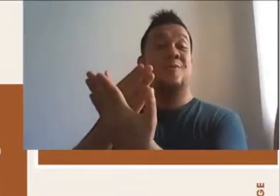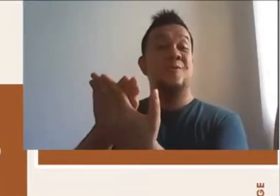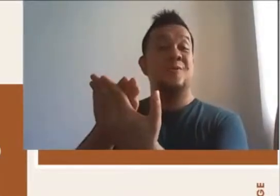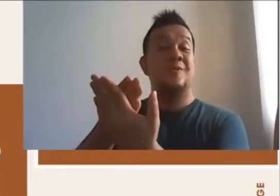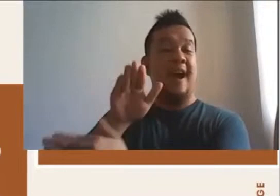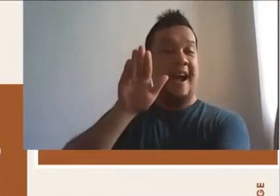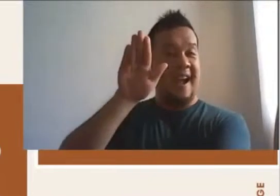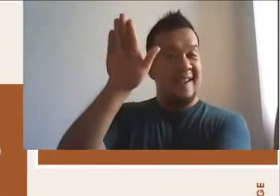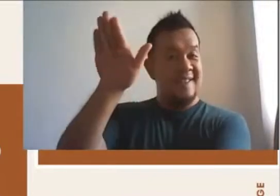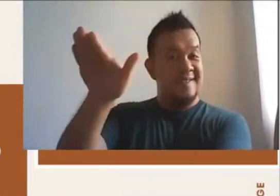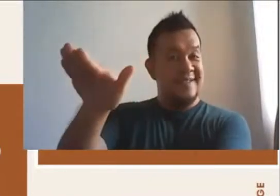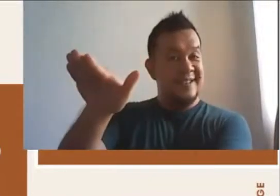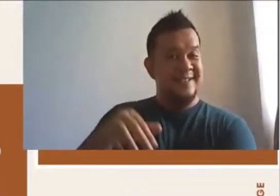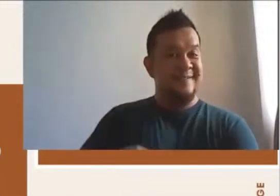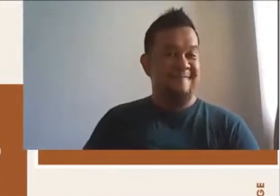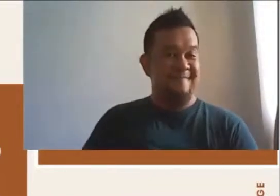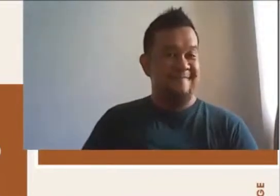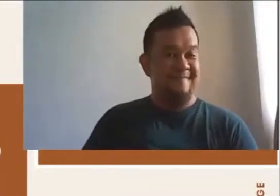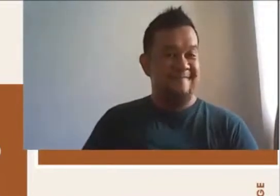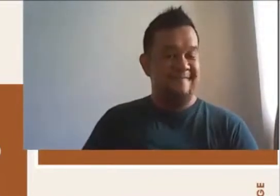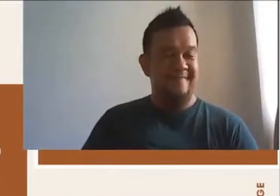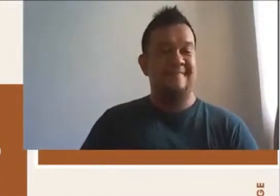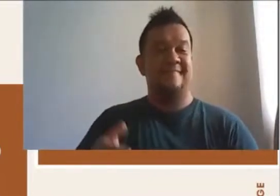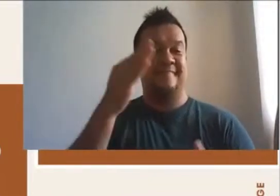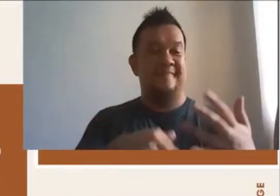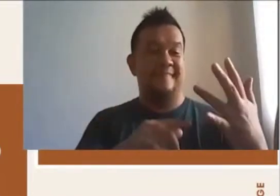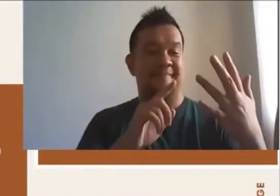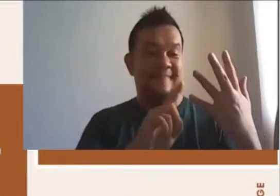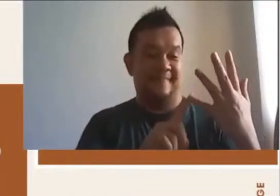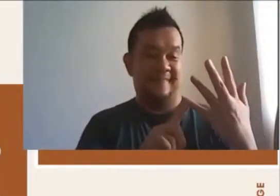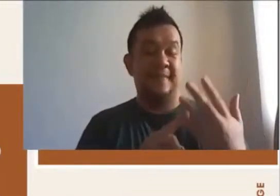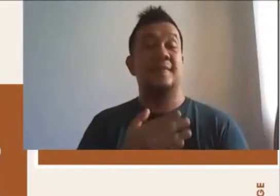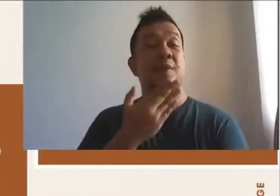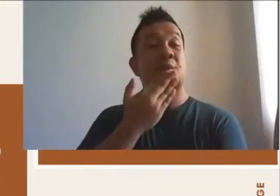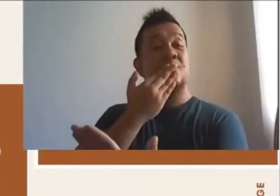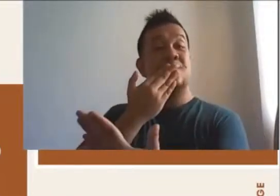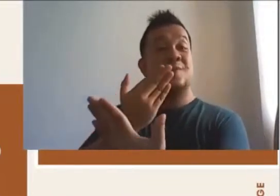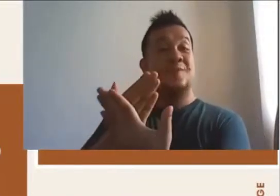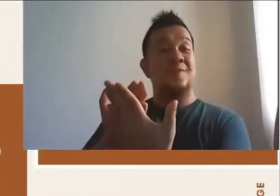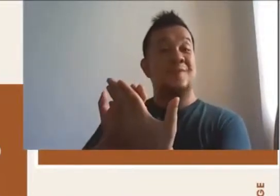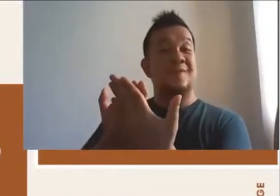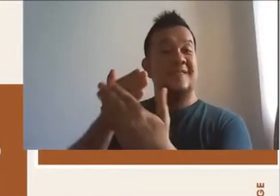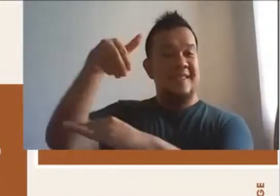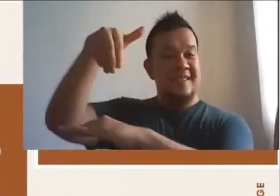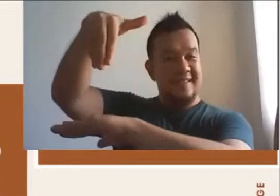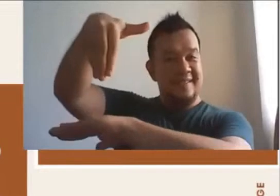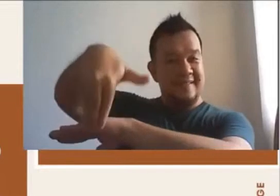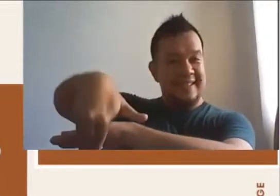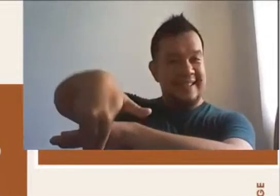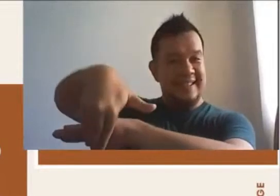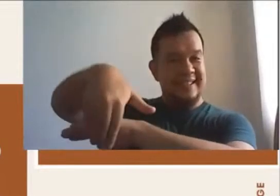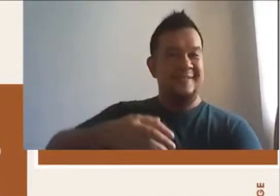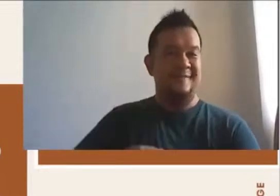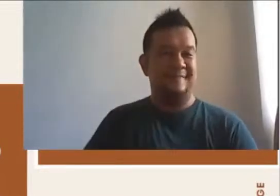Good evening. Next. Good evening.